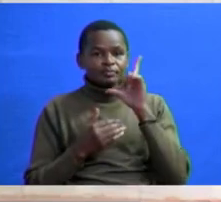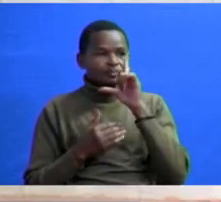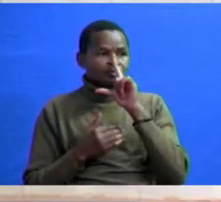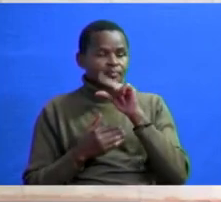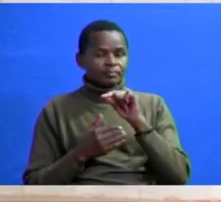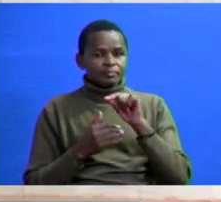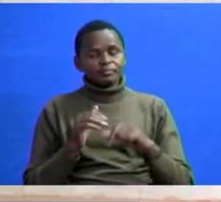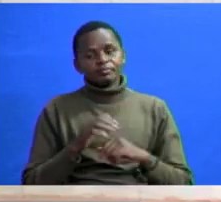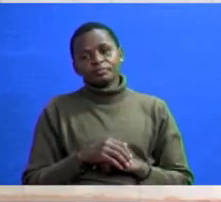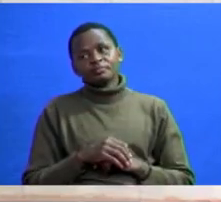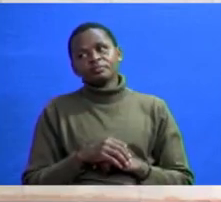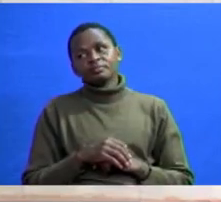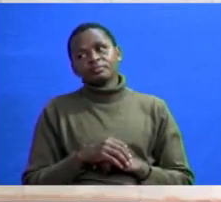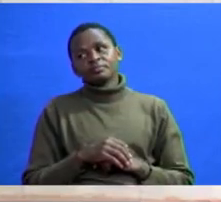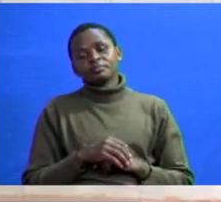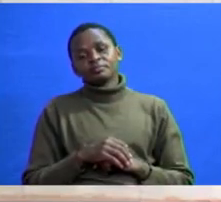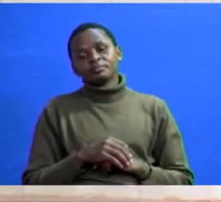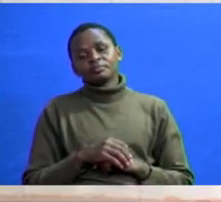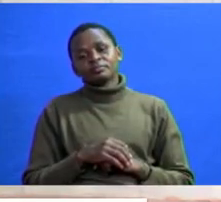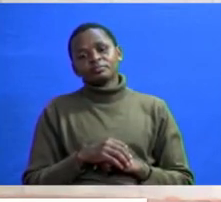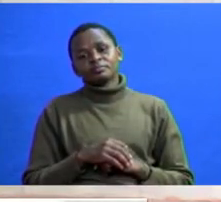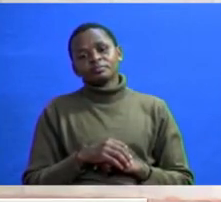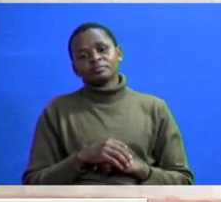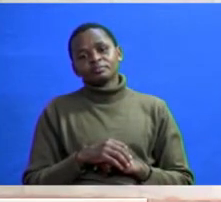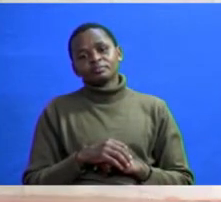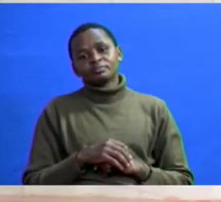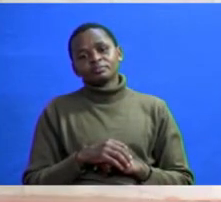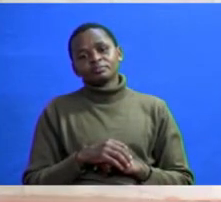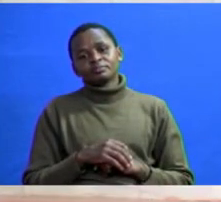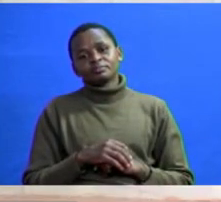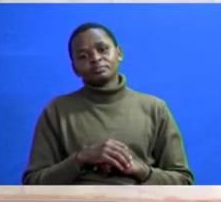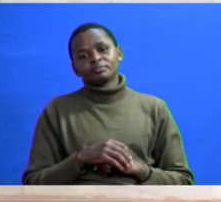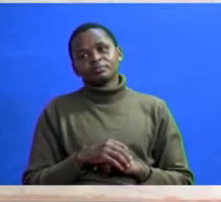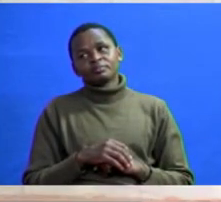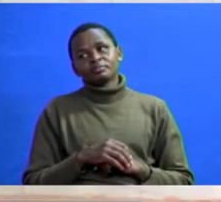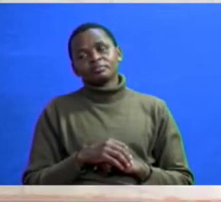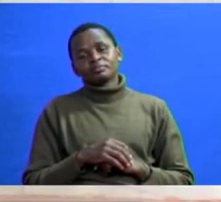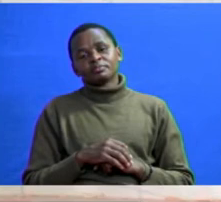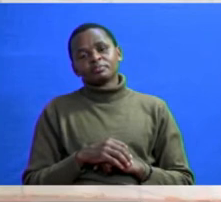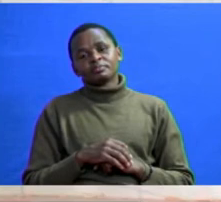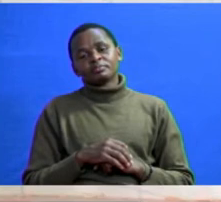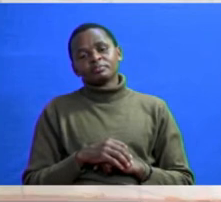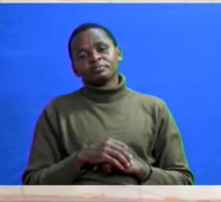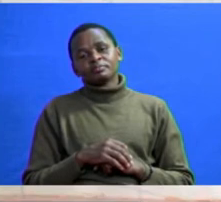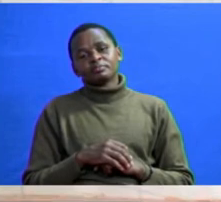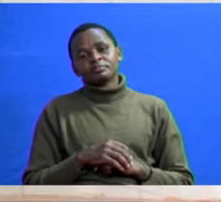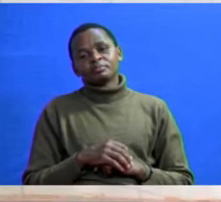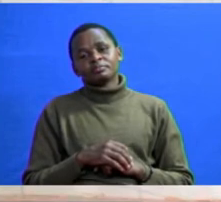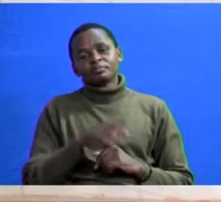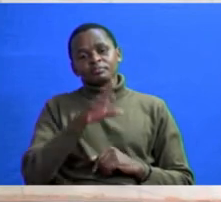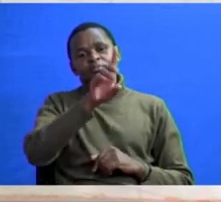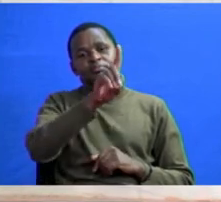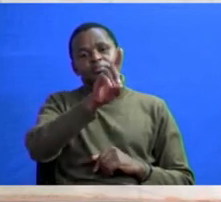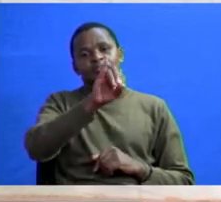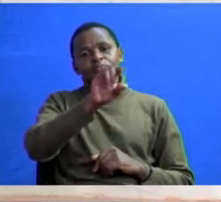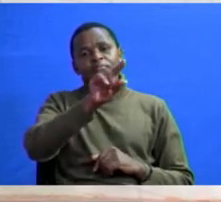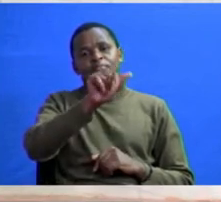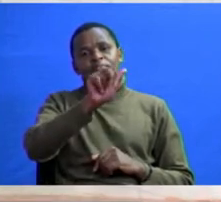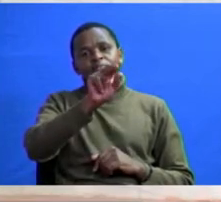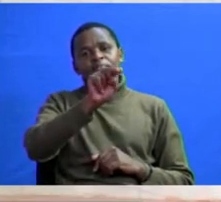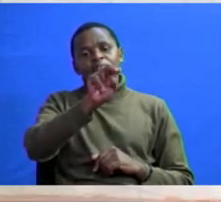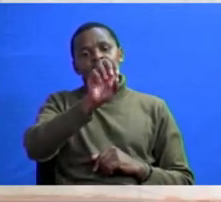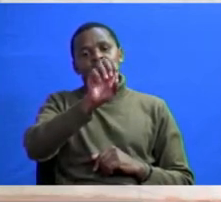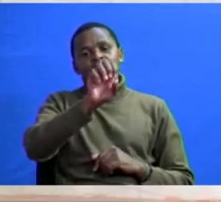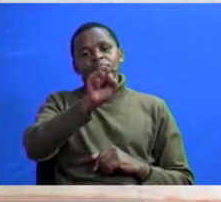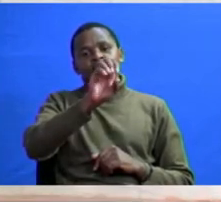particular conversation, pending for the next conversation that is to come. Let's talk about diagnosis for a